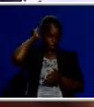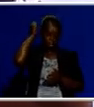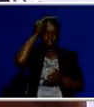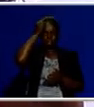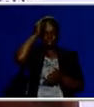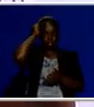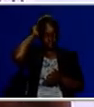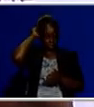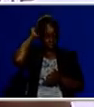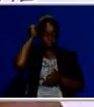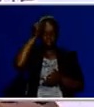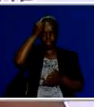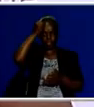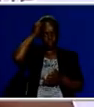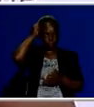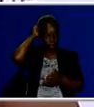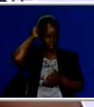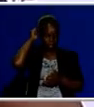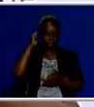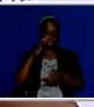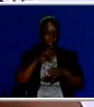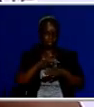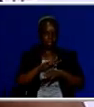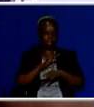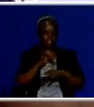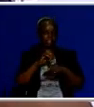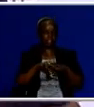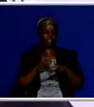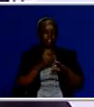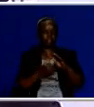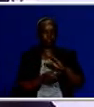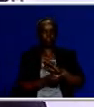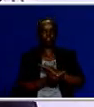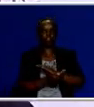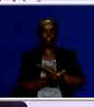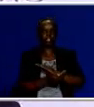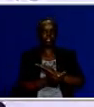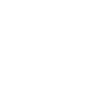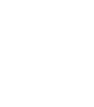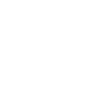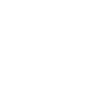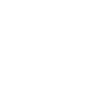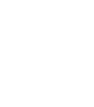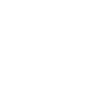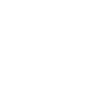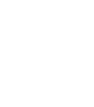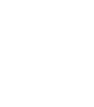my hair. This is the way I comb my hair early in the morning.